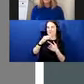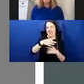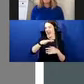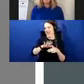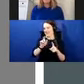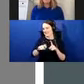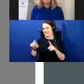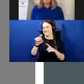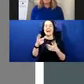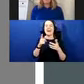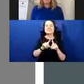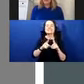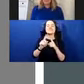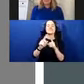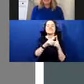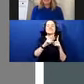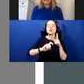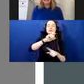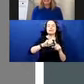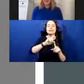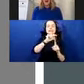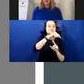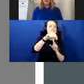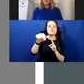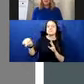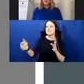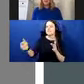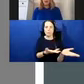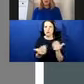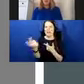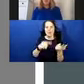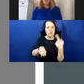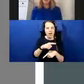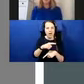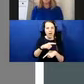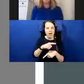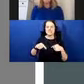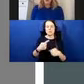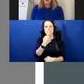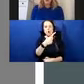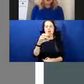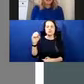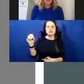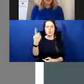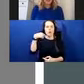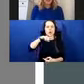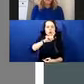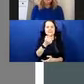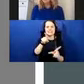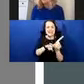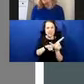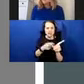so you're all very welcome indeed. This is 100 years of Northern Ireland and the partition of Ireland, how has it gone?